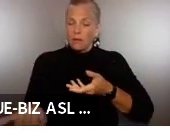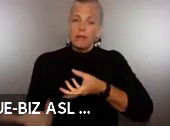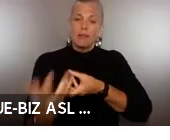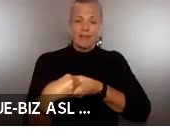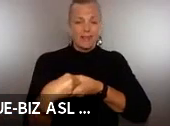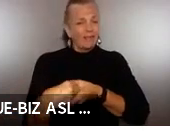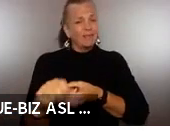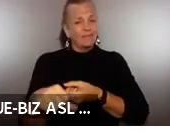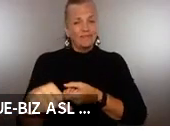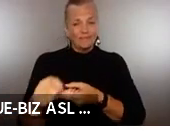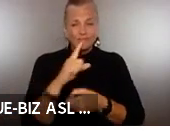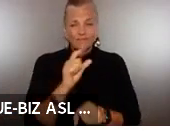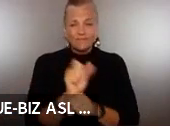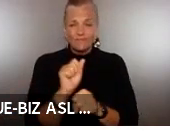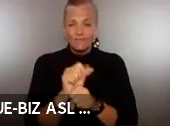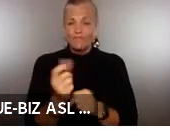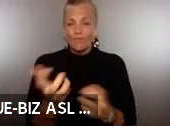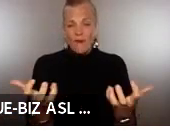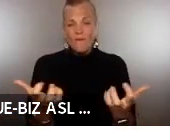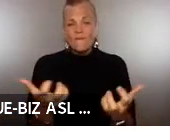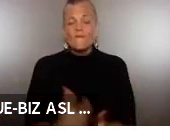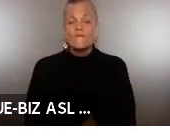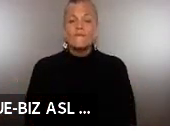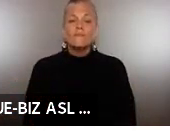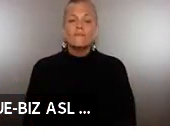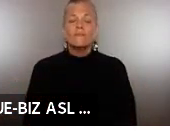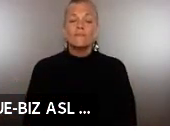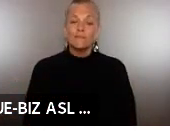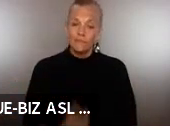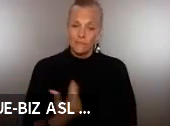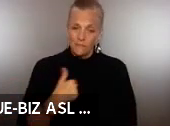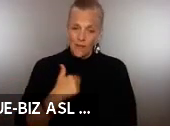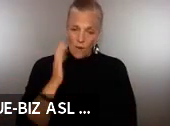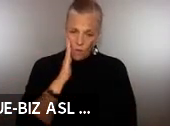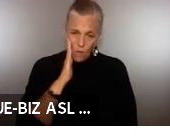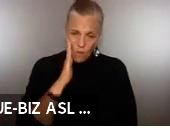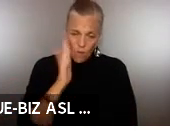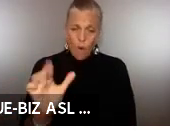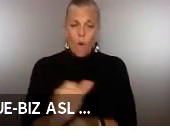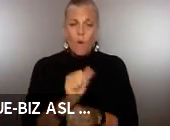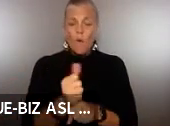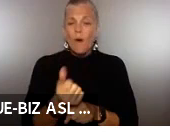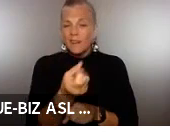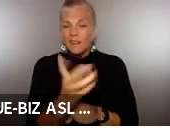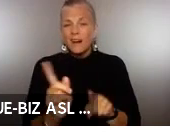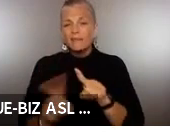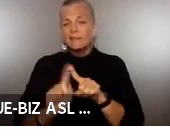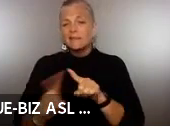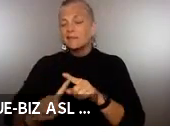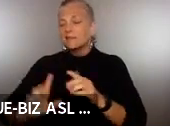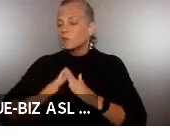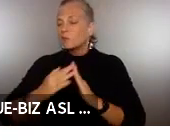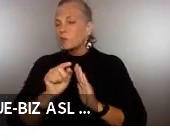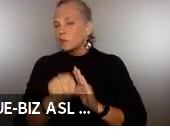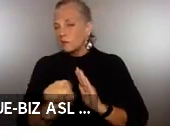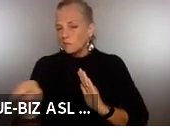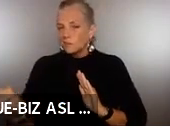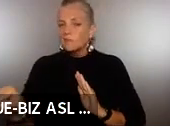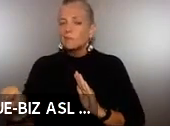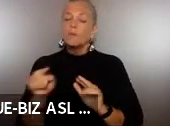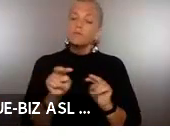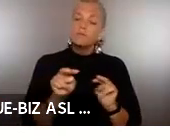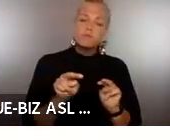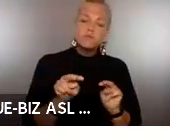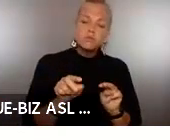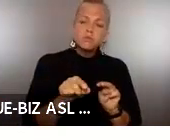Big time. And I'm going to be working with a couple of community members that I've been keeping an eye on and watching how